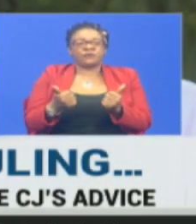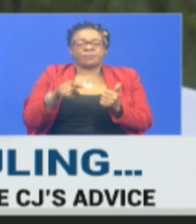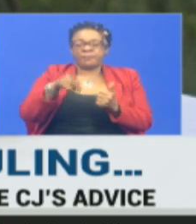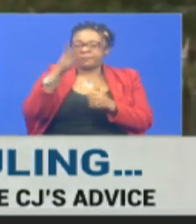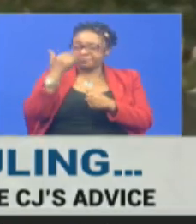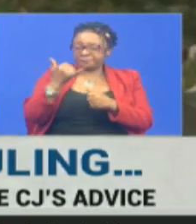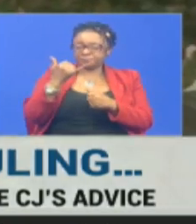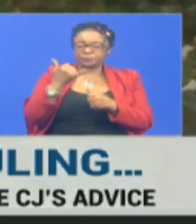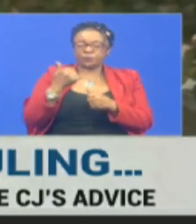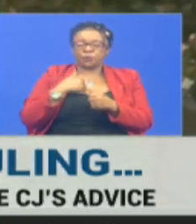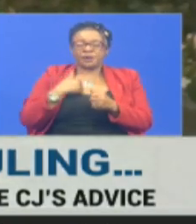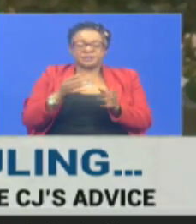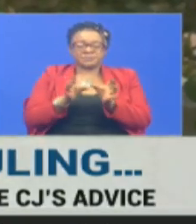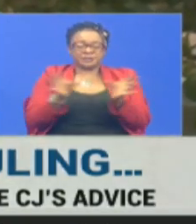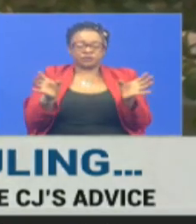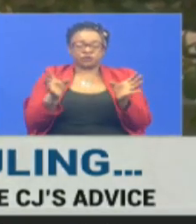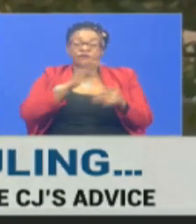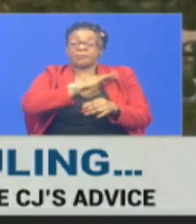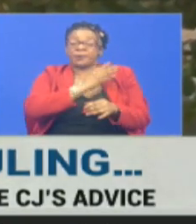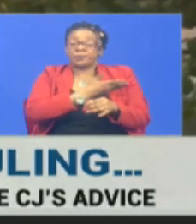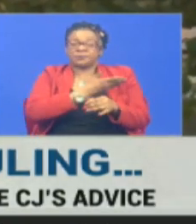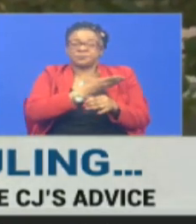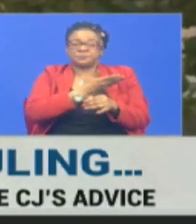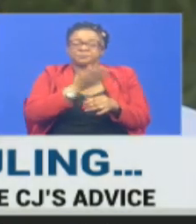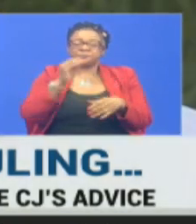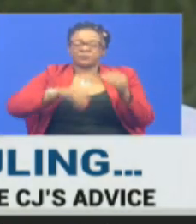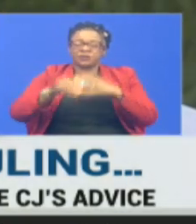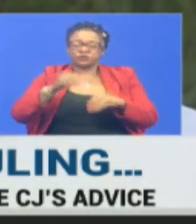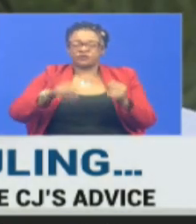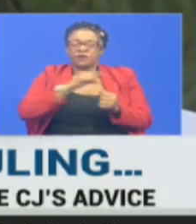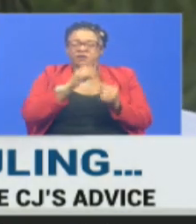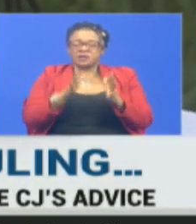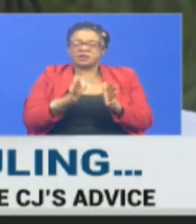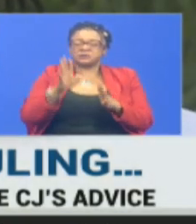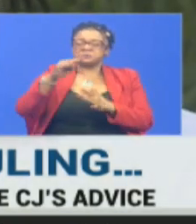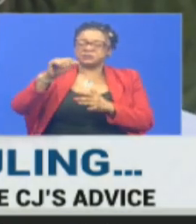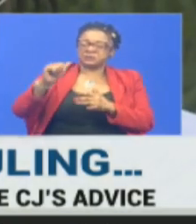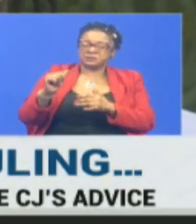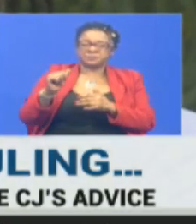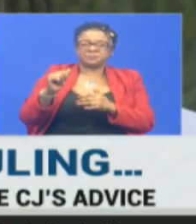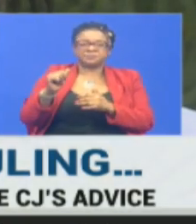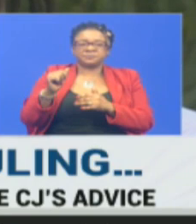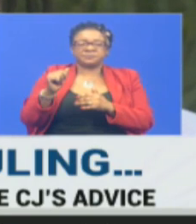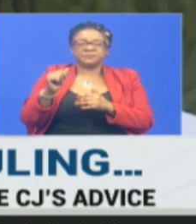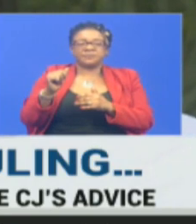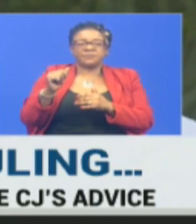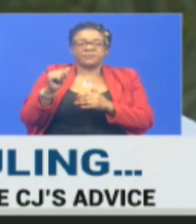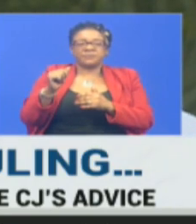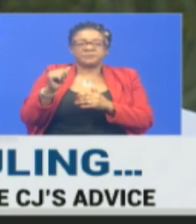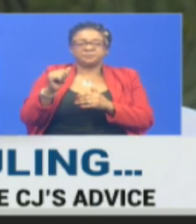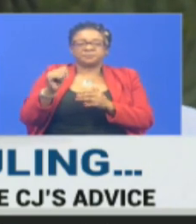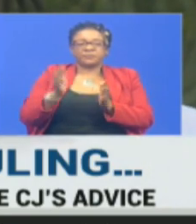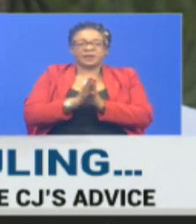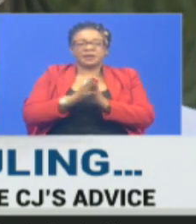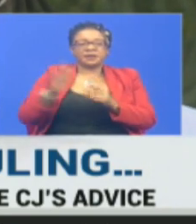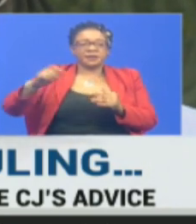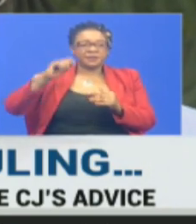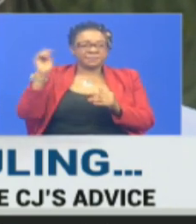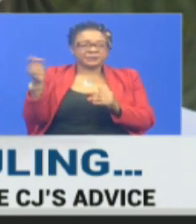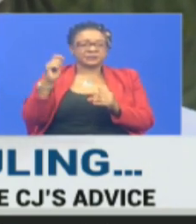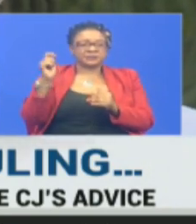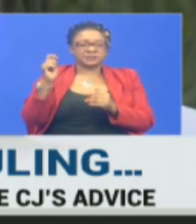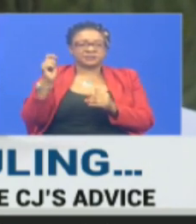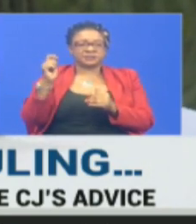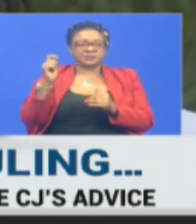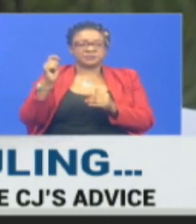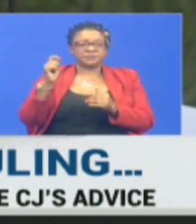there was separation of powers. The election of governors, MCAs, and the President